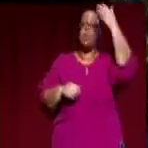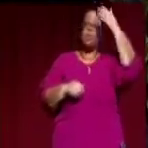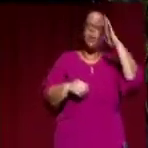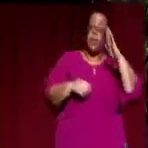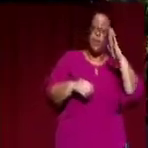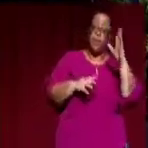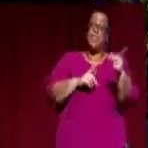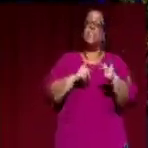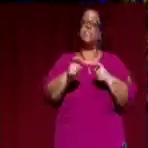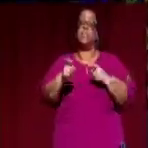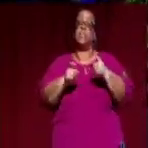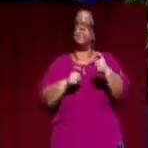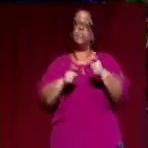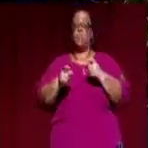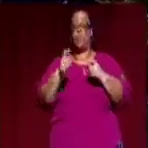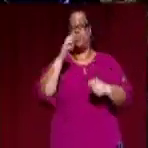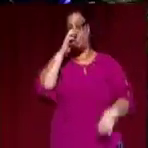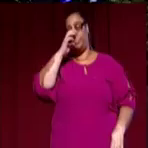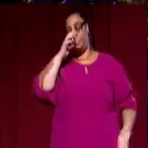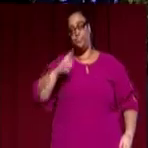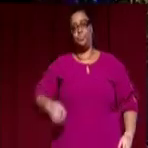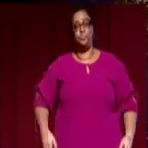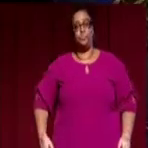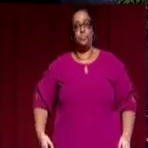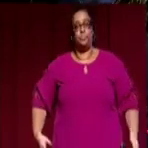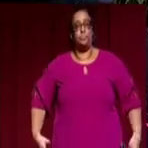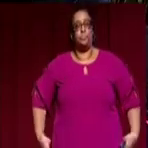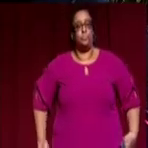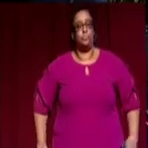is still in control.